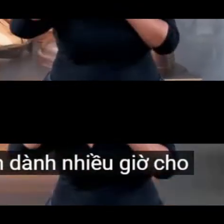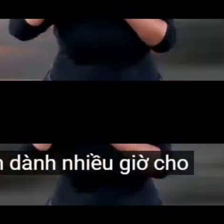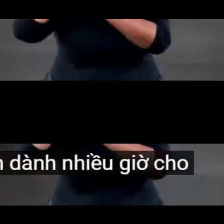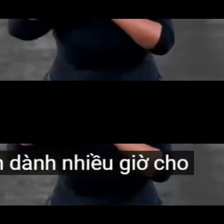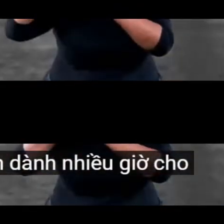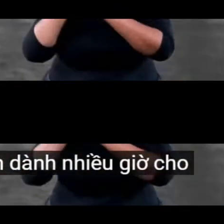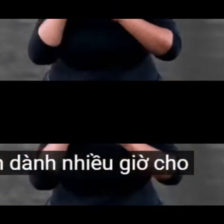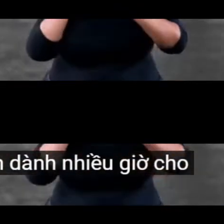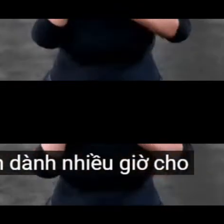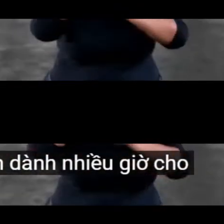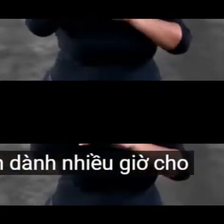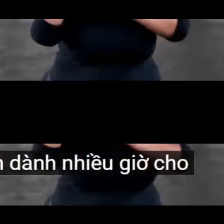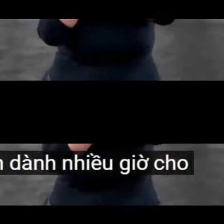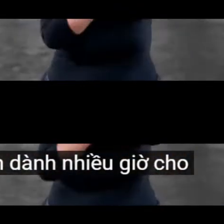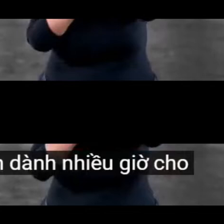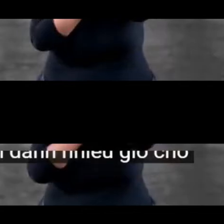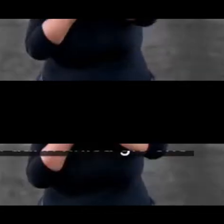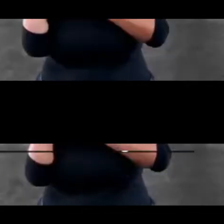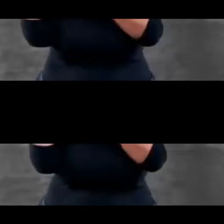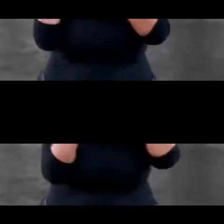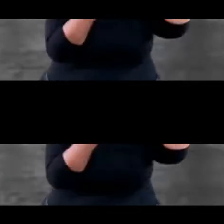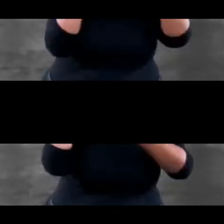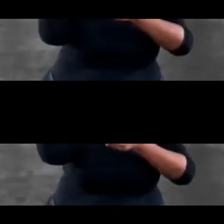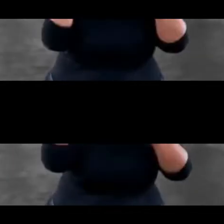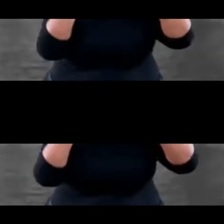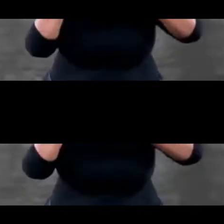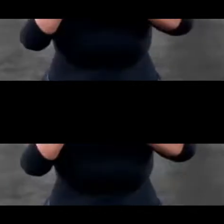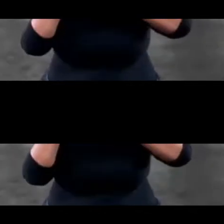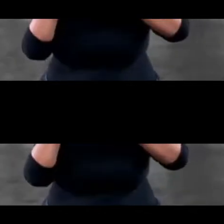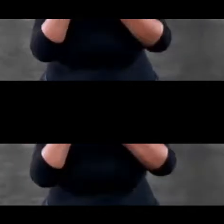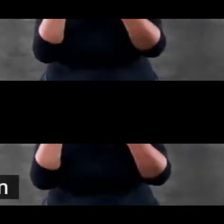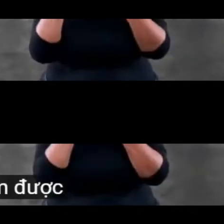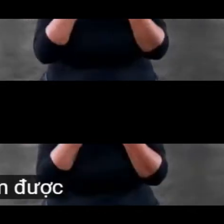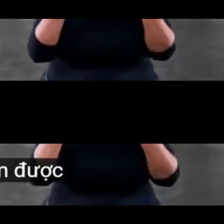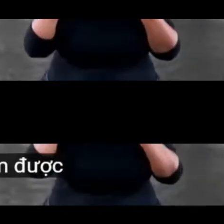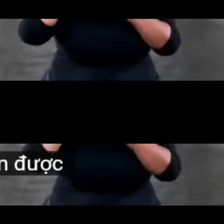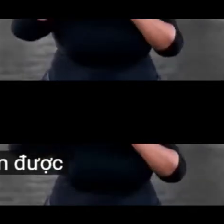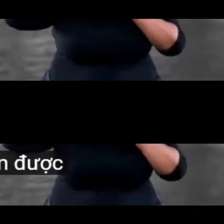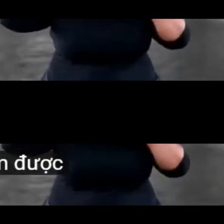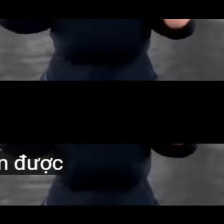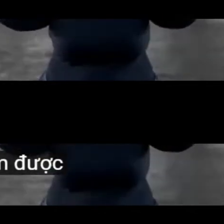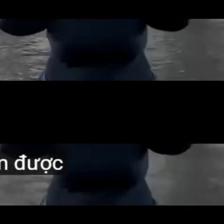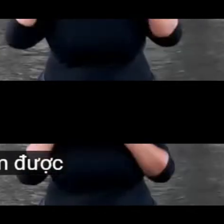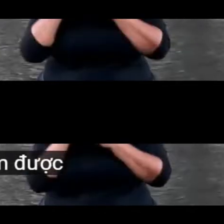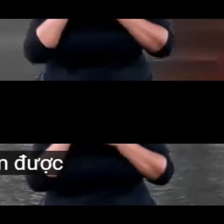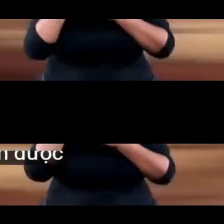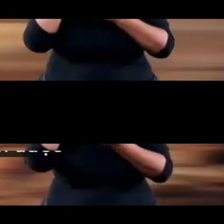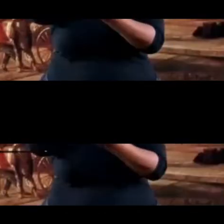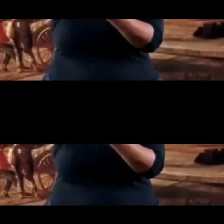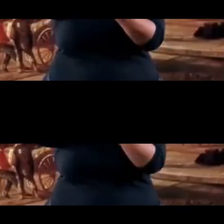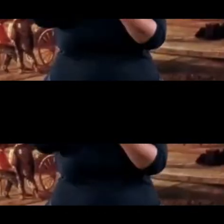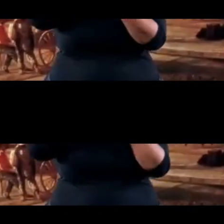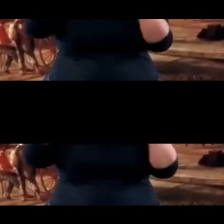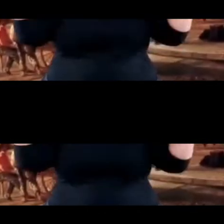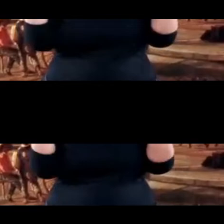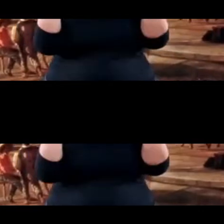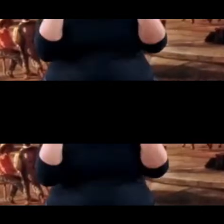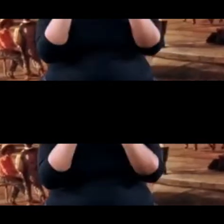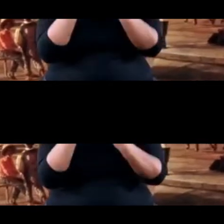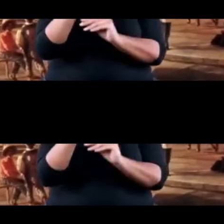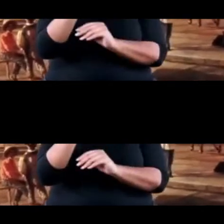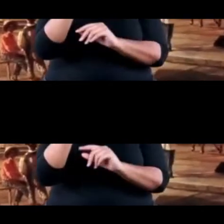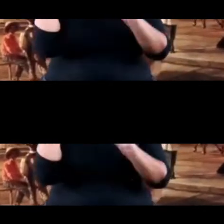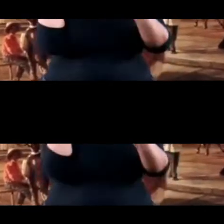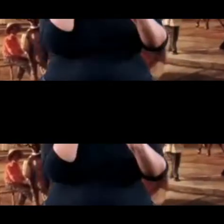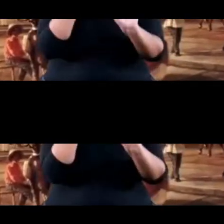job. Sometimes he traveled to other countries, trading products to be sold in his shop. The central meeting place